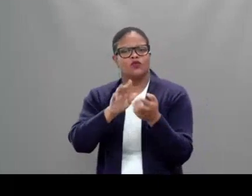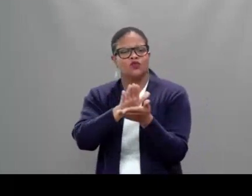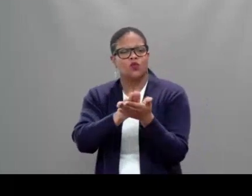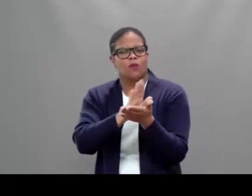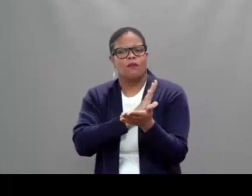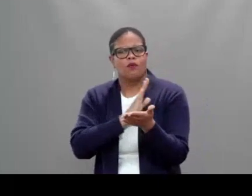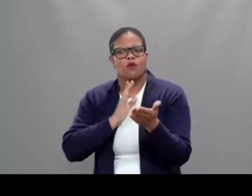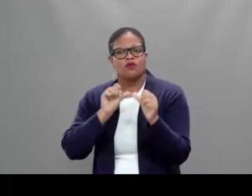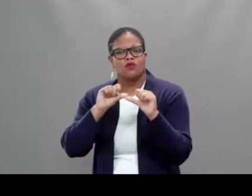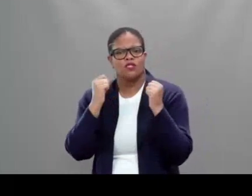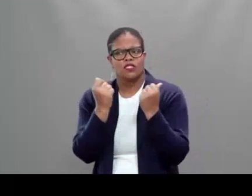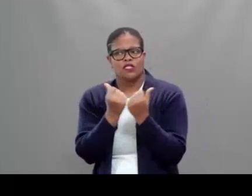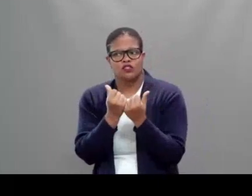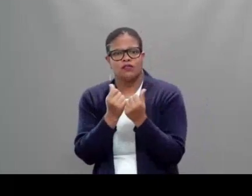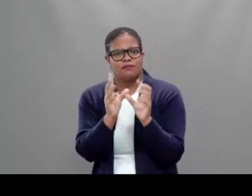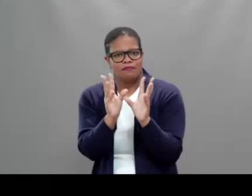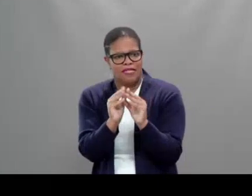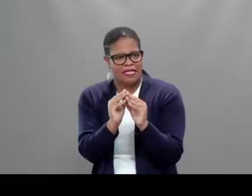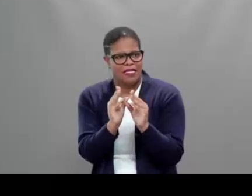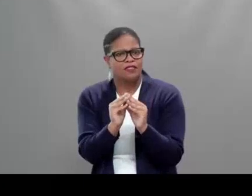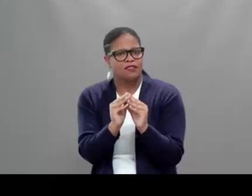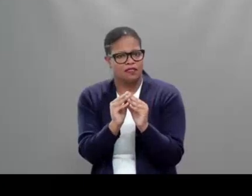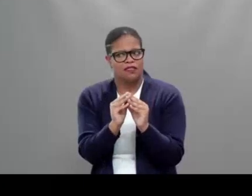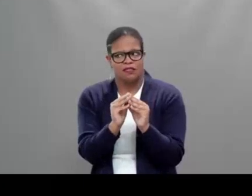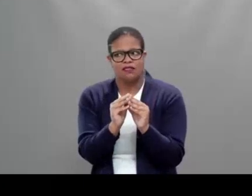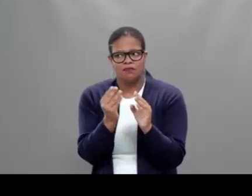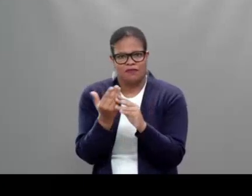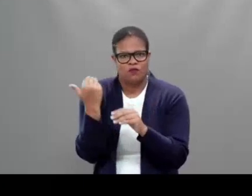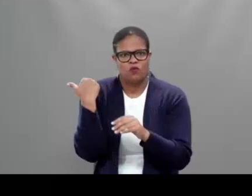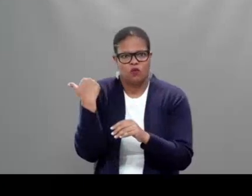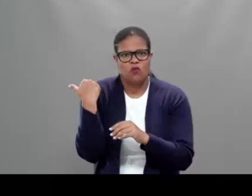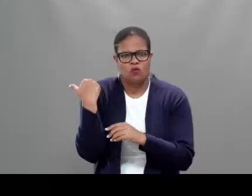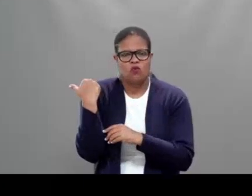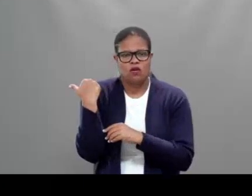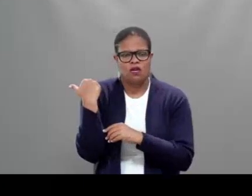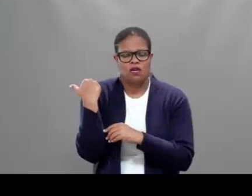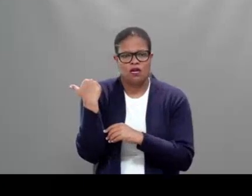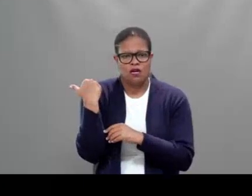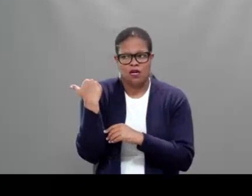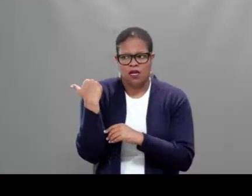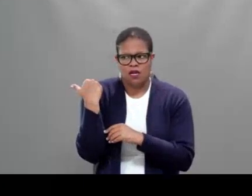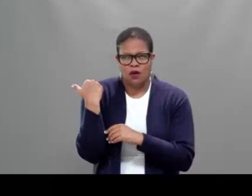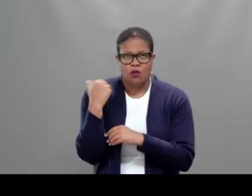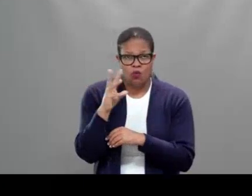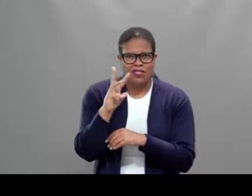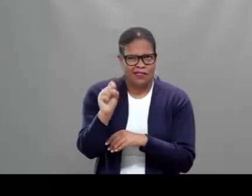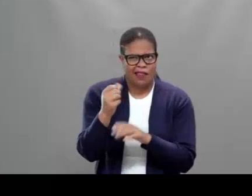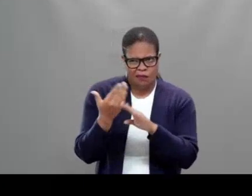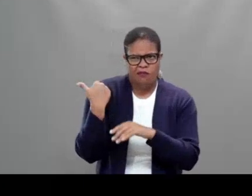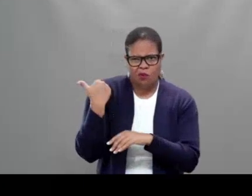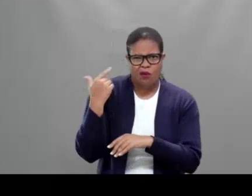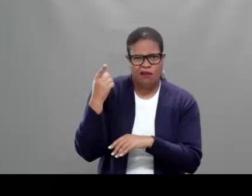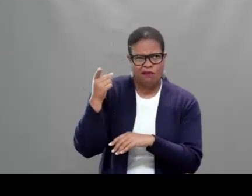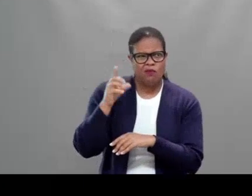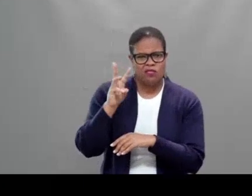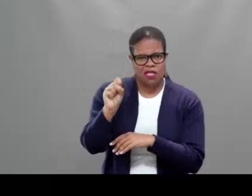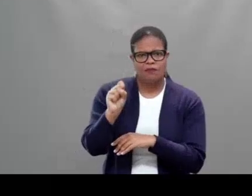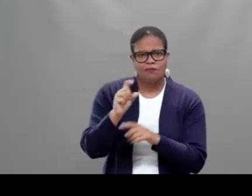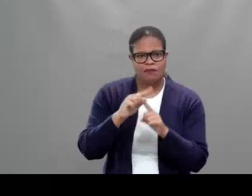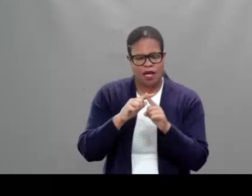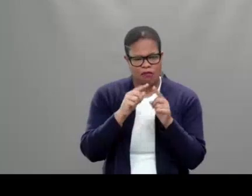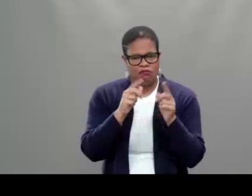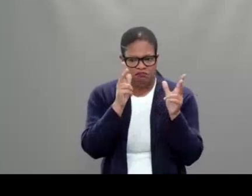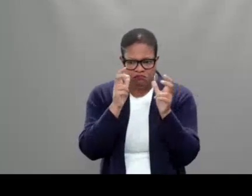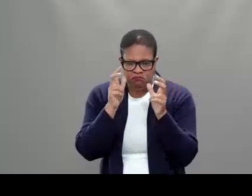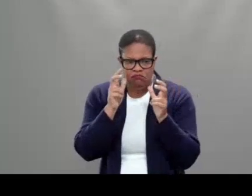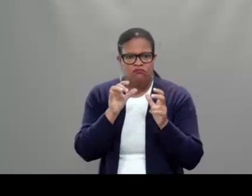Board Association meetings in, it was Winston-Salem, and on so